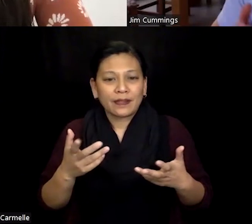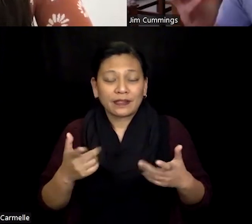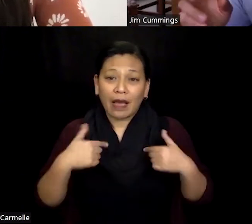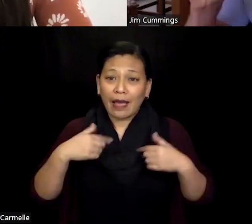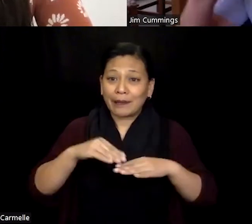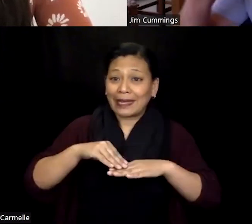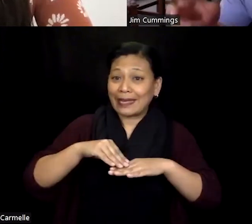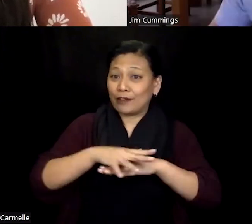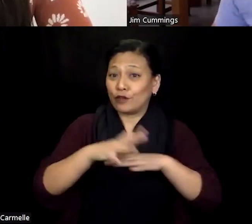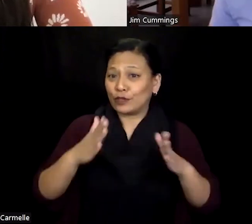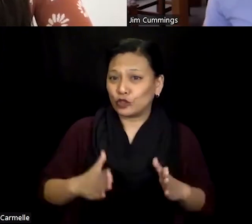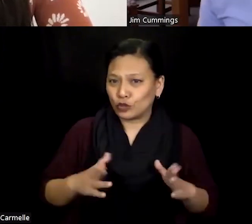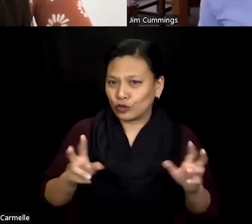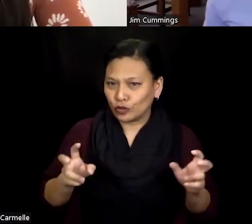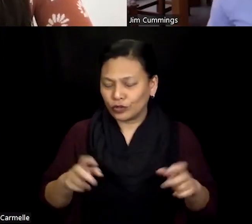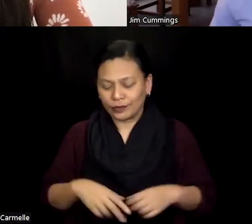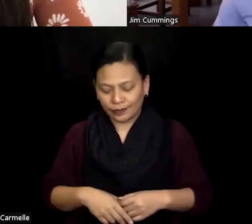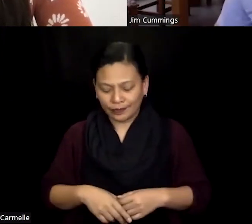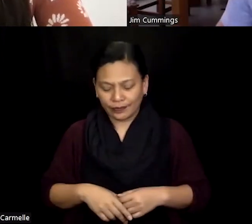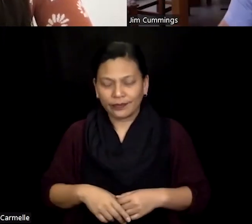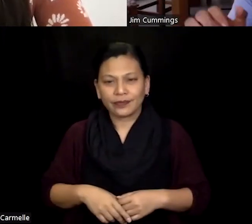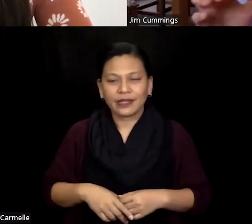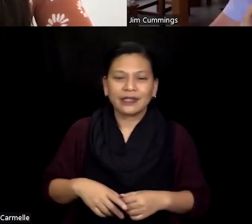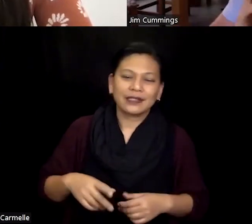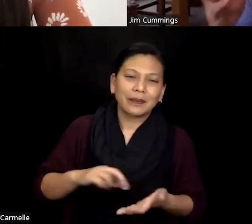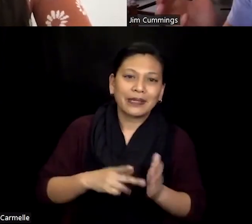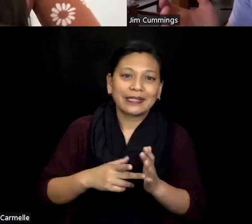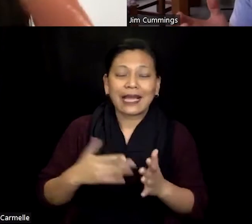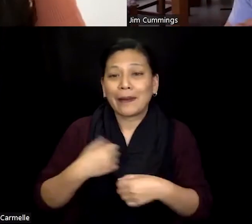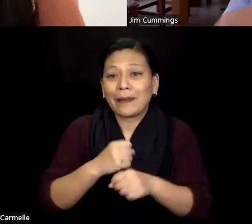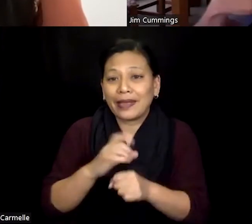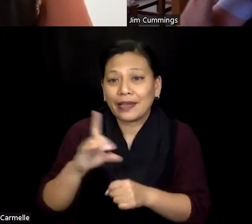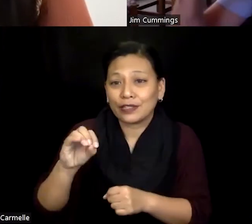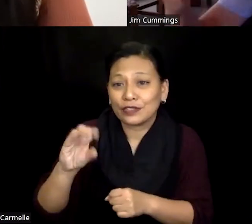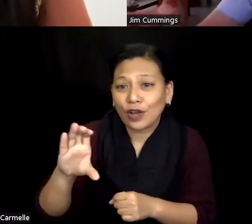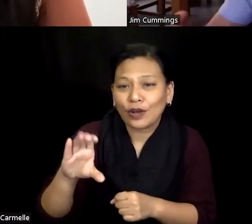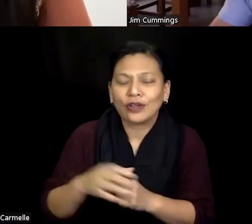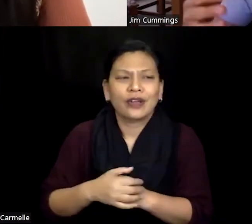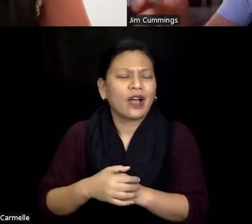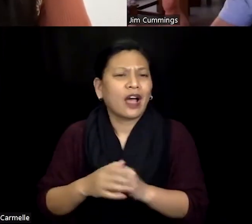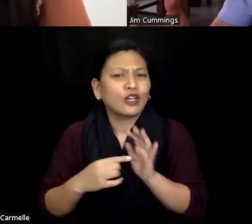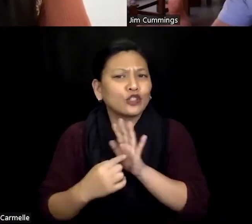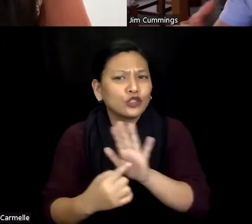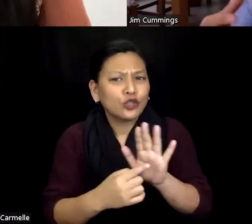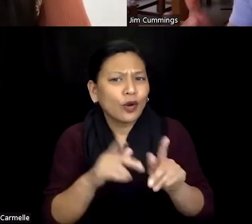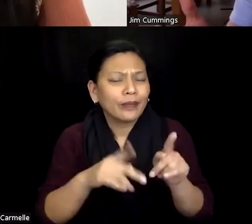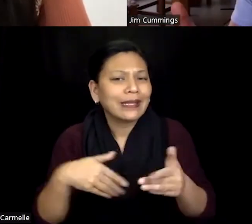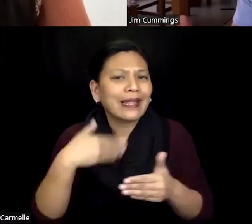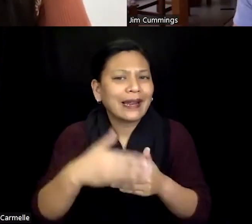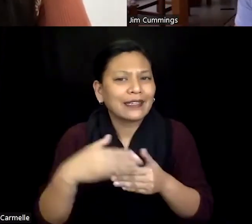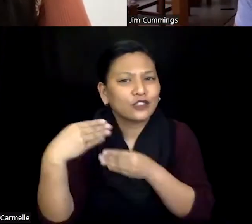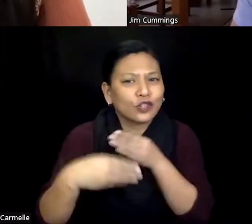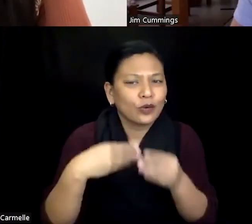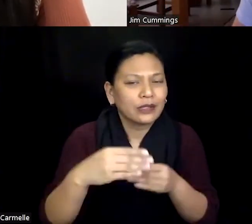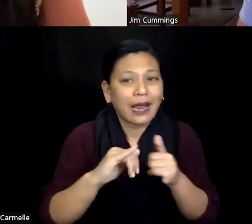I'm an influencer as well, quote unquote, of like, you know, I make these behind the scenes documentaries showing the next generation how we were able to do it because it's